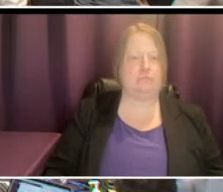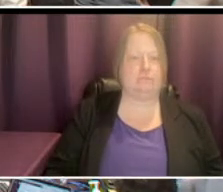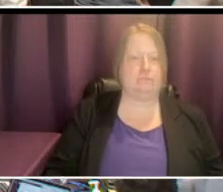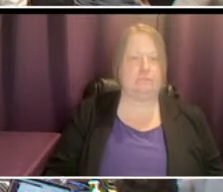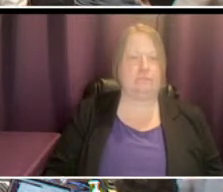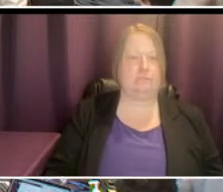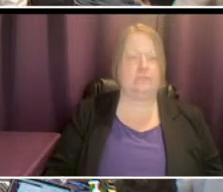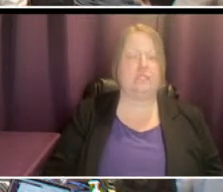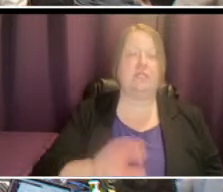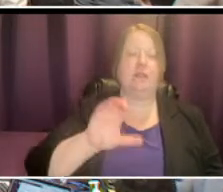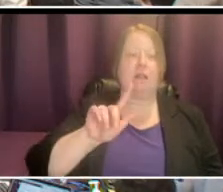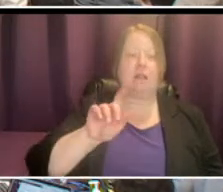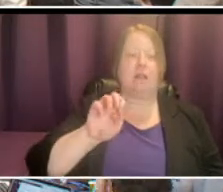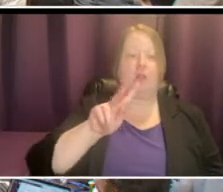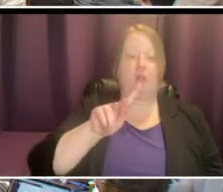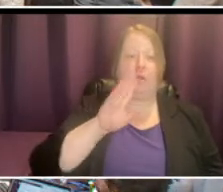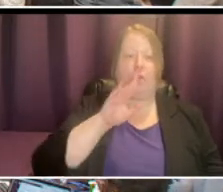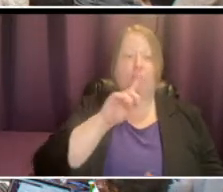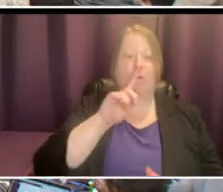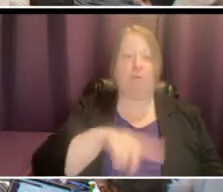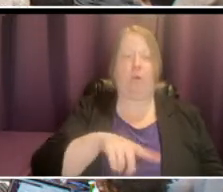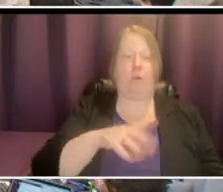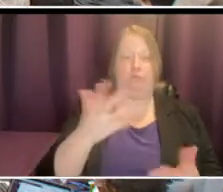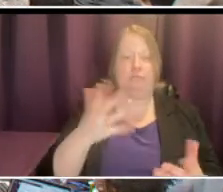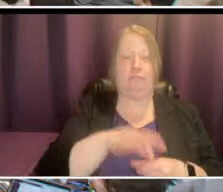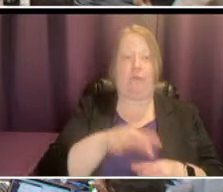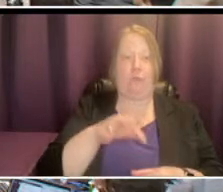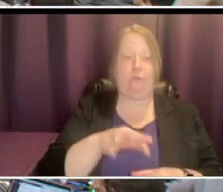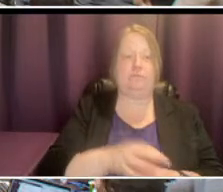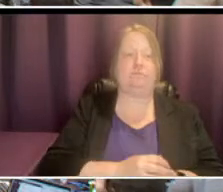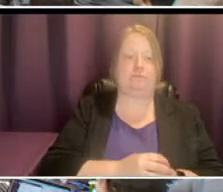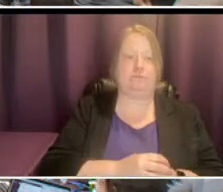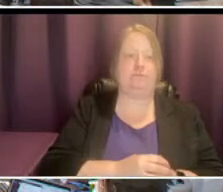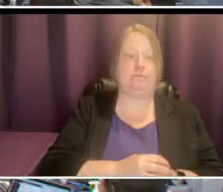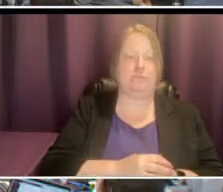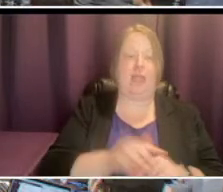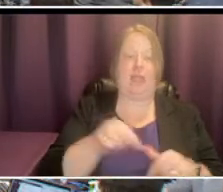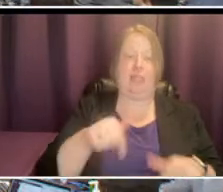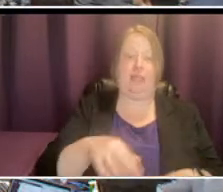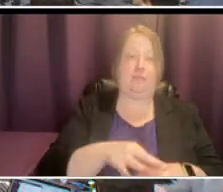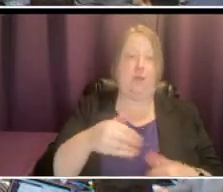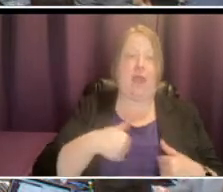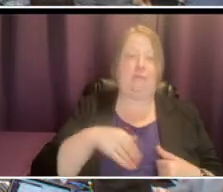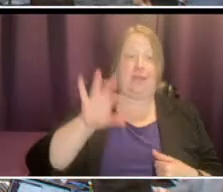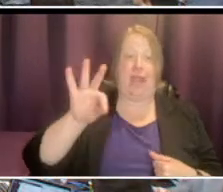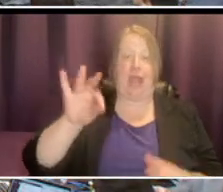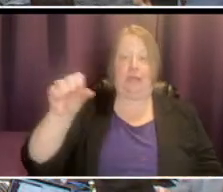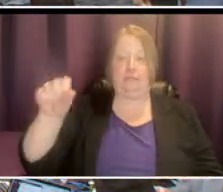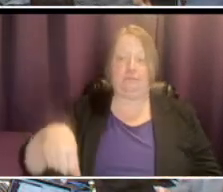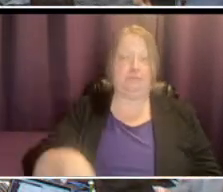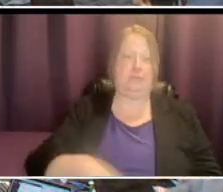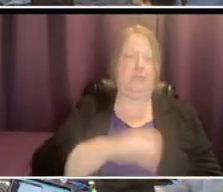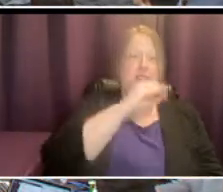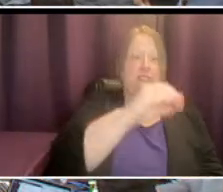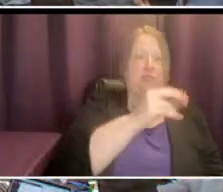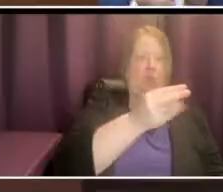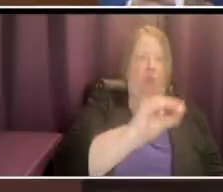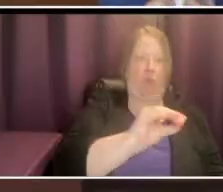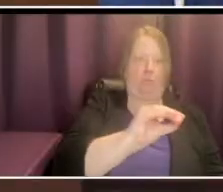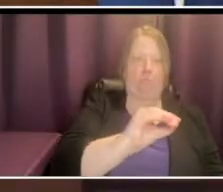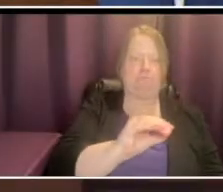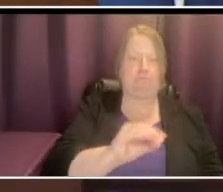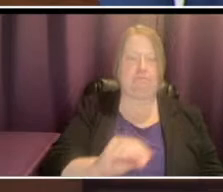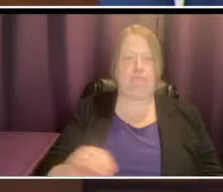The clerk will report the vote. Mr. Chairman, on this vote, there are 9 ayes and 0 noes.